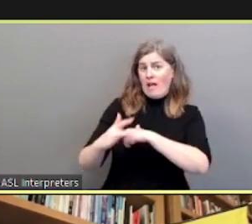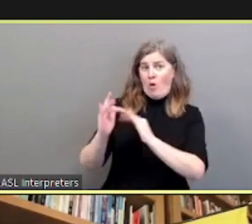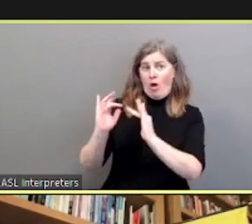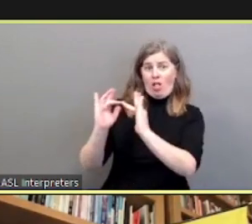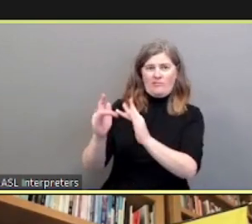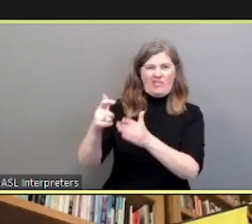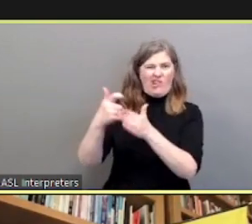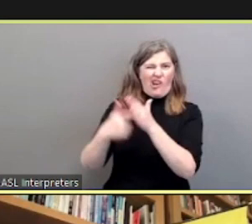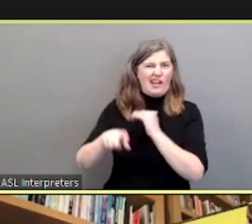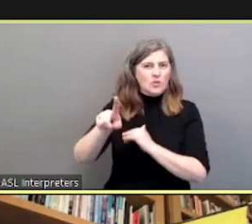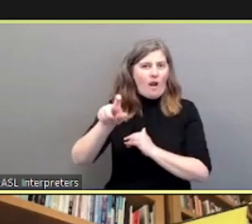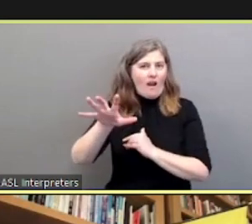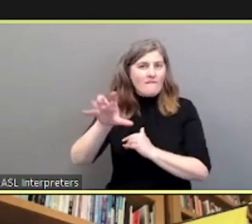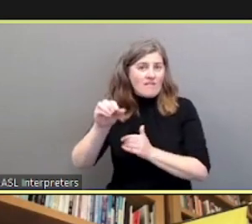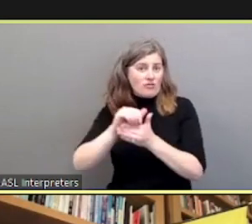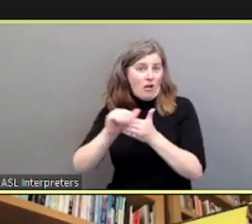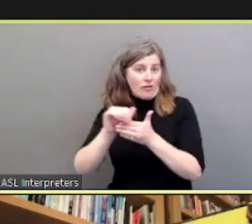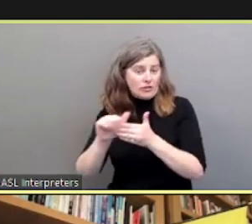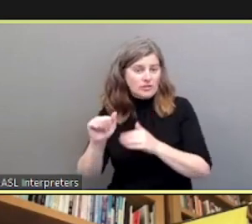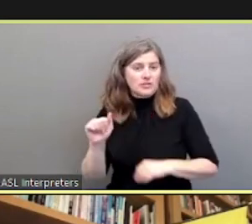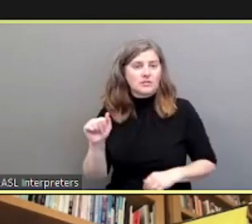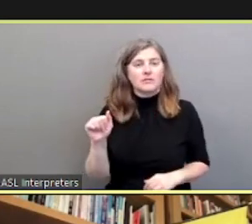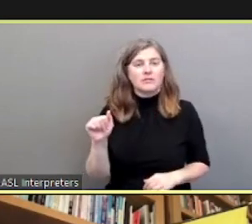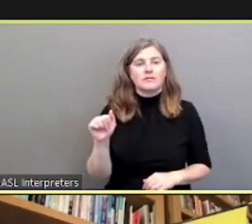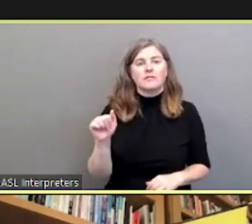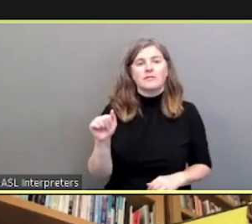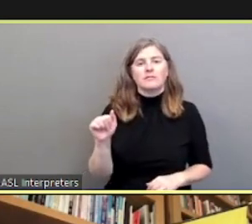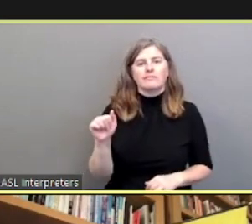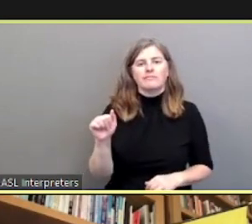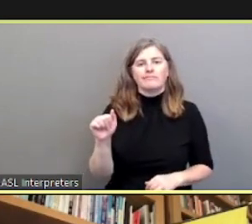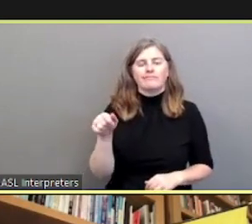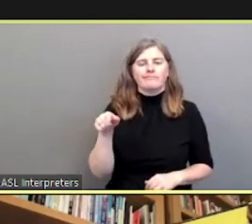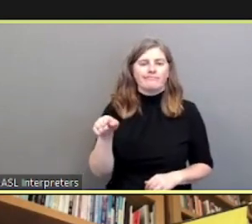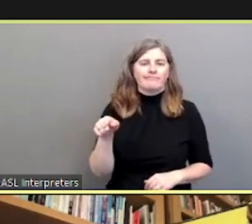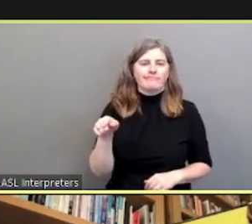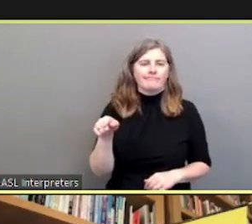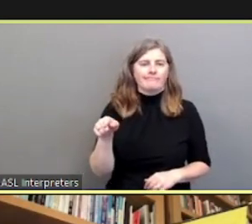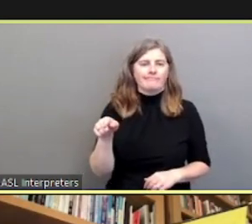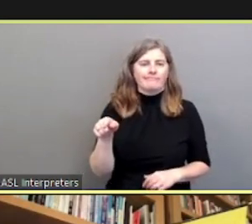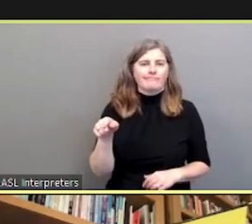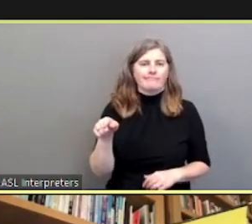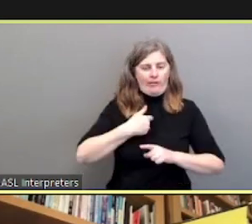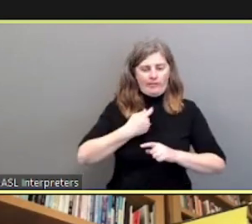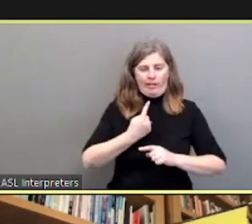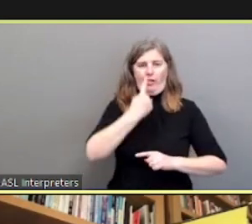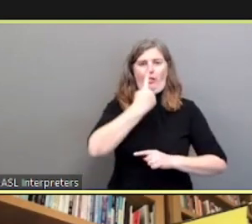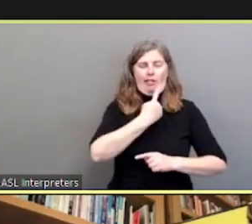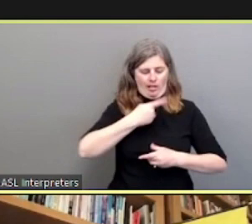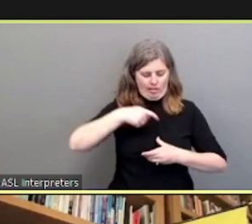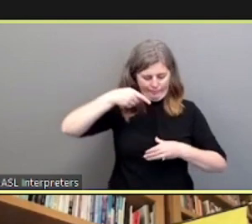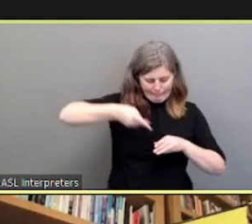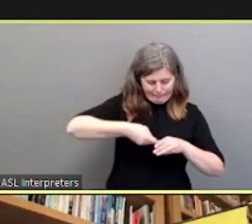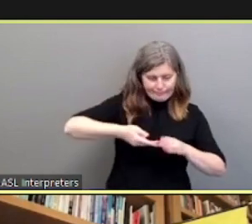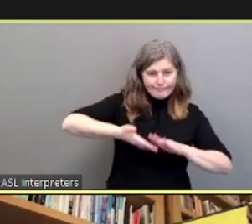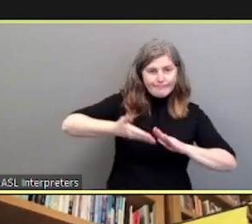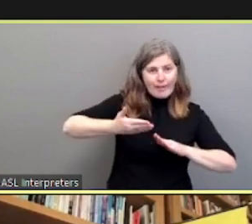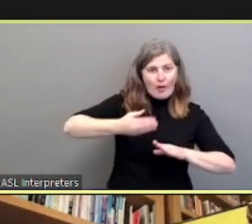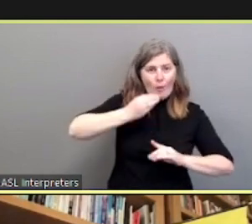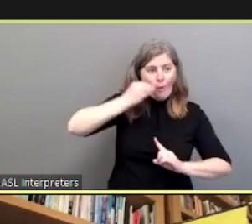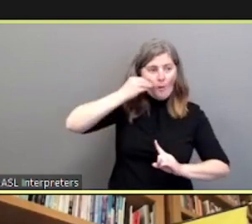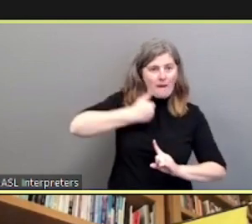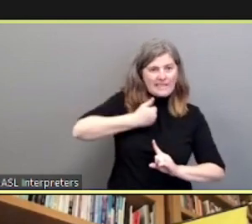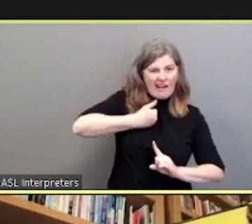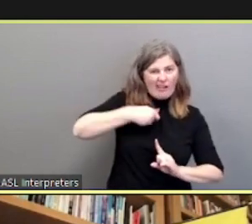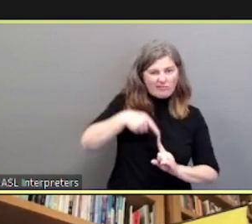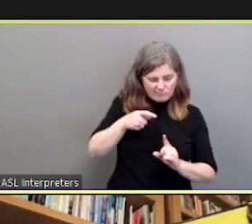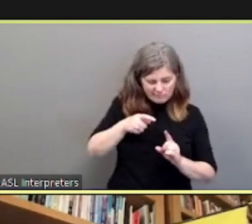for $150, and then they run you run the test on yourself at home. It could be